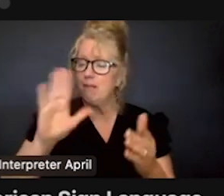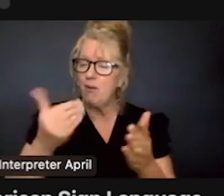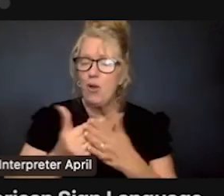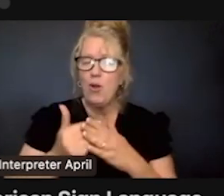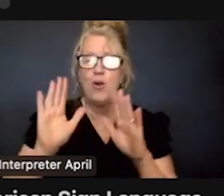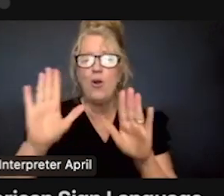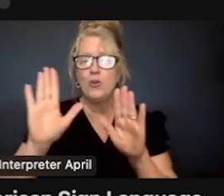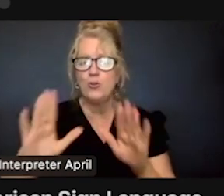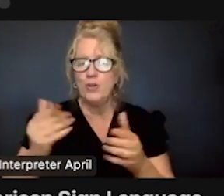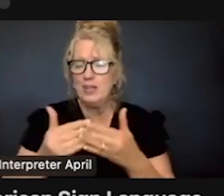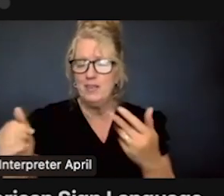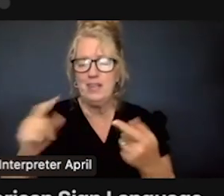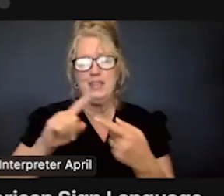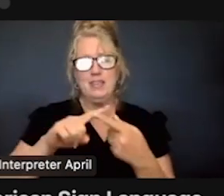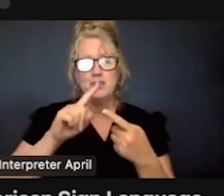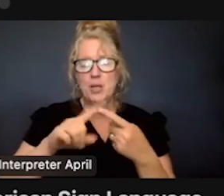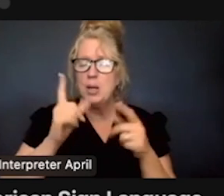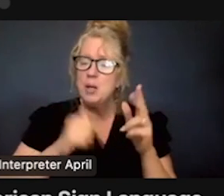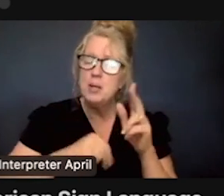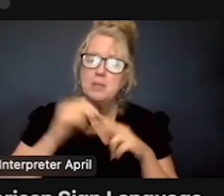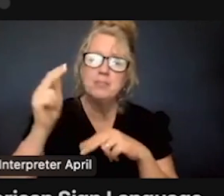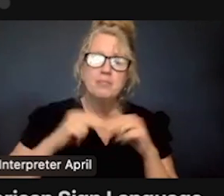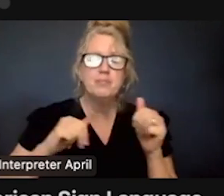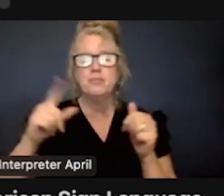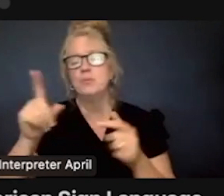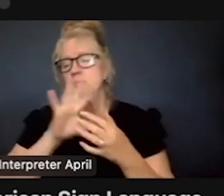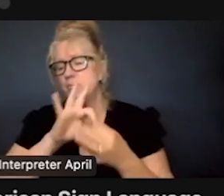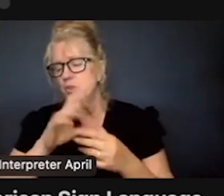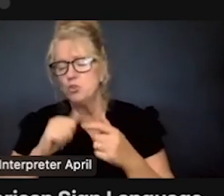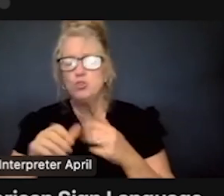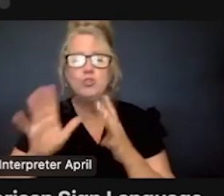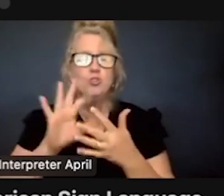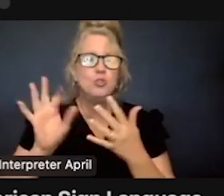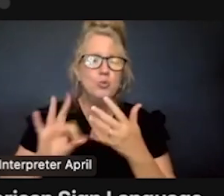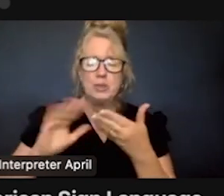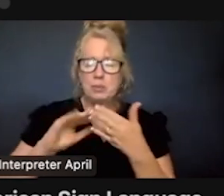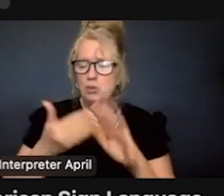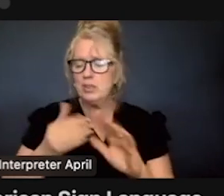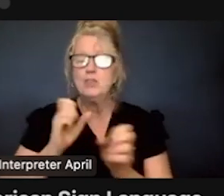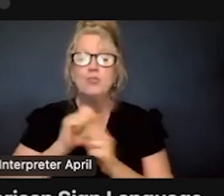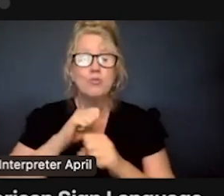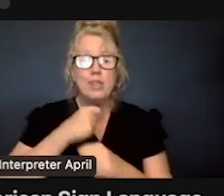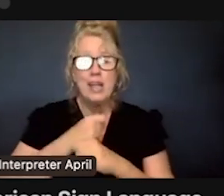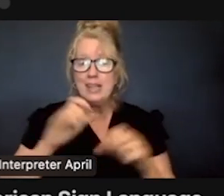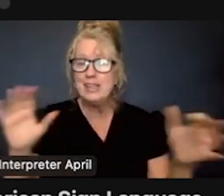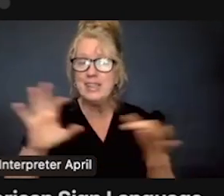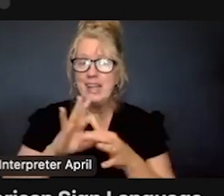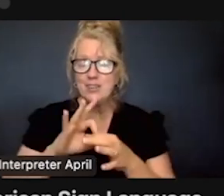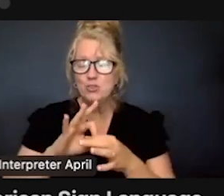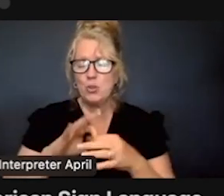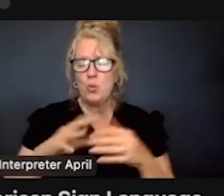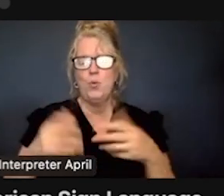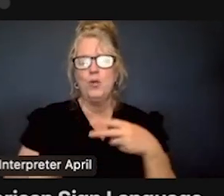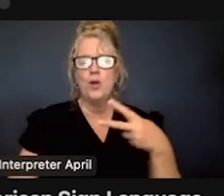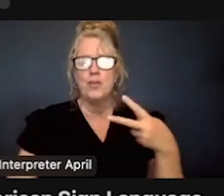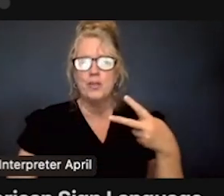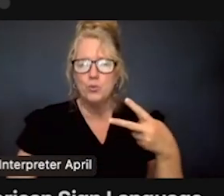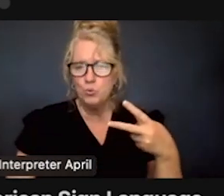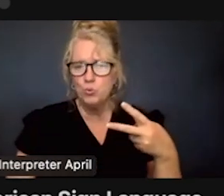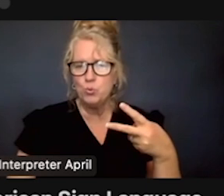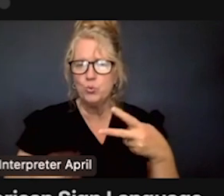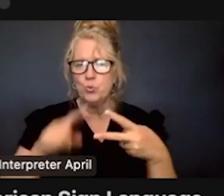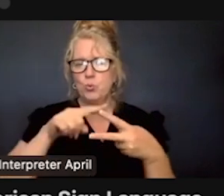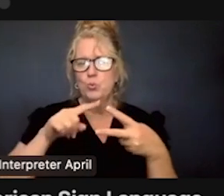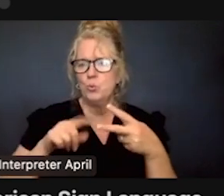Find your purpose, build belonging, choose community, create connection. but what are the two words Dr.